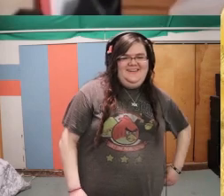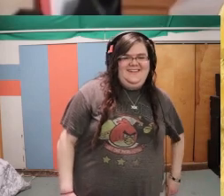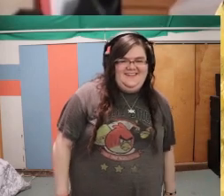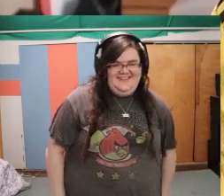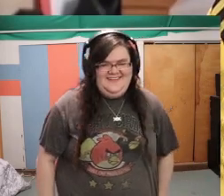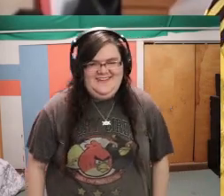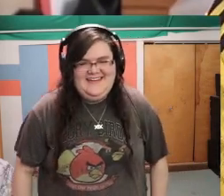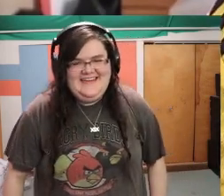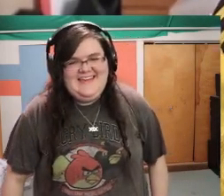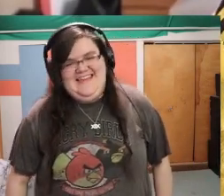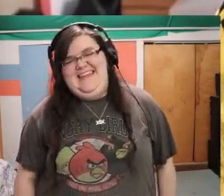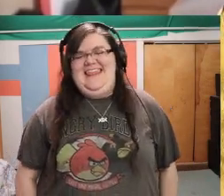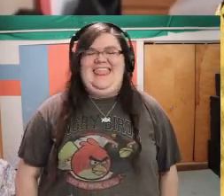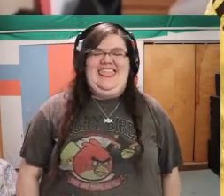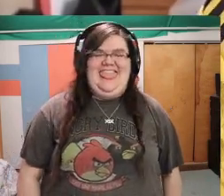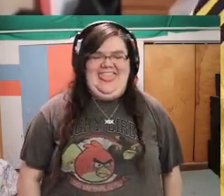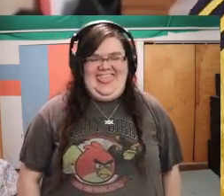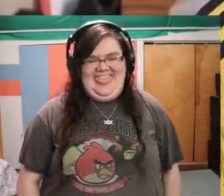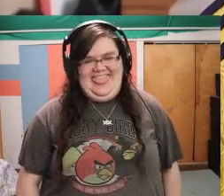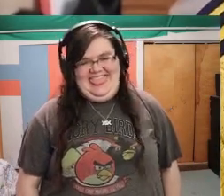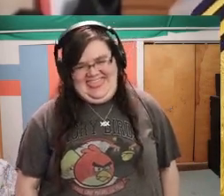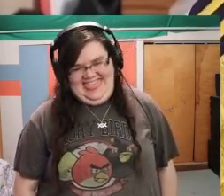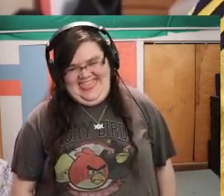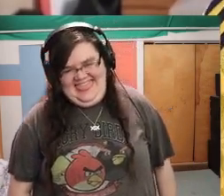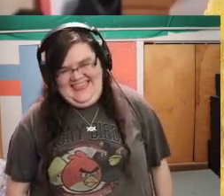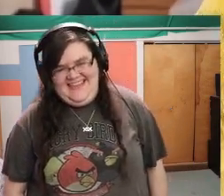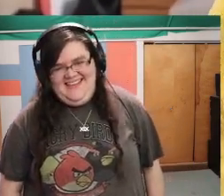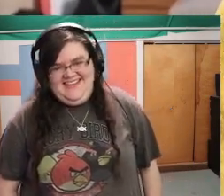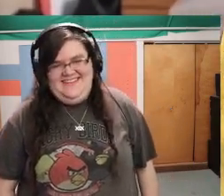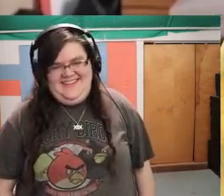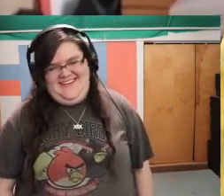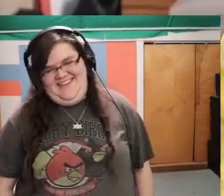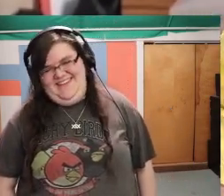Hey, yo, you gonna get some honey, huh? With that fucking...